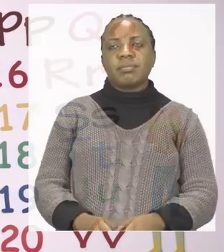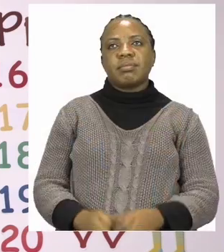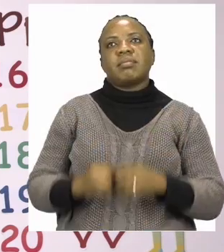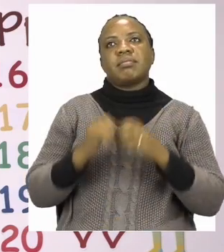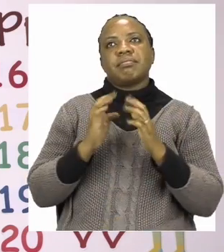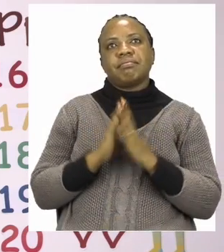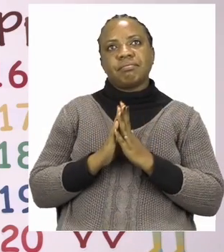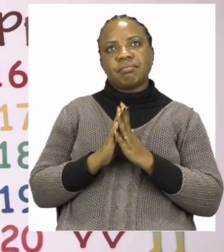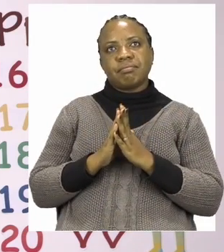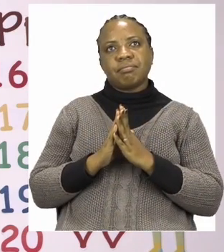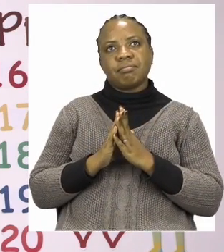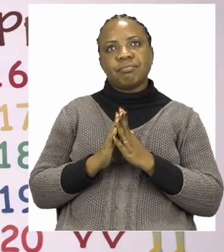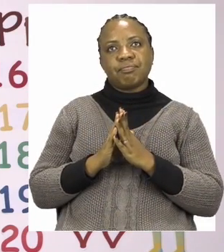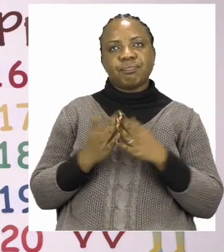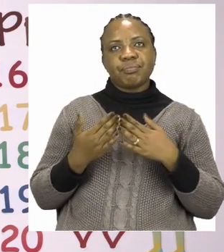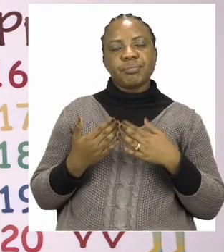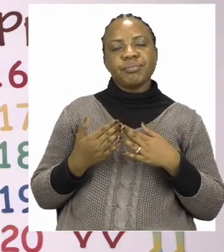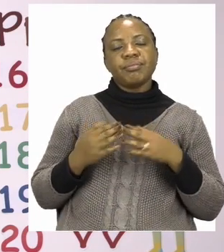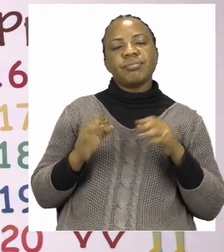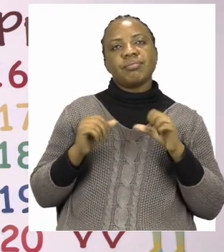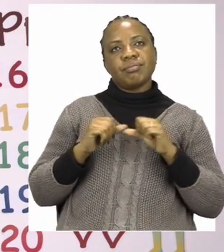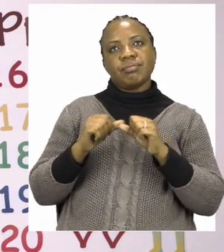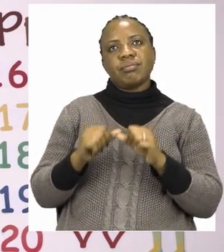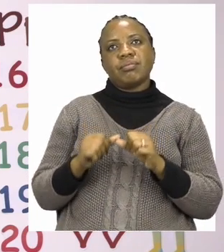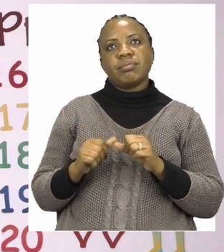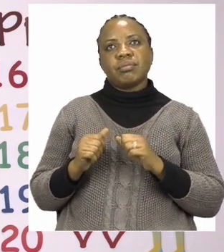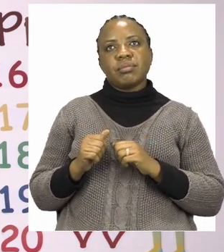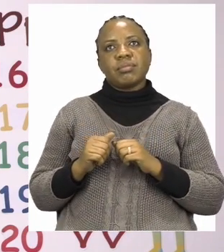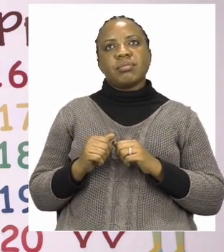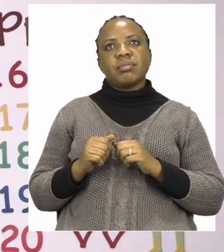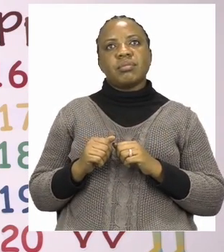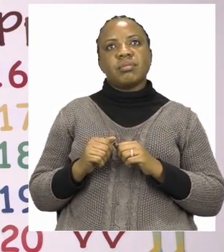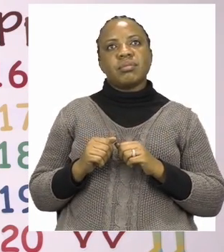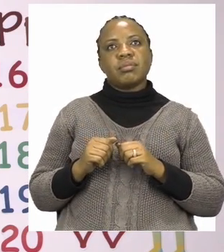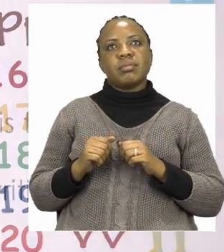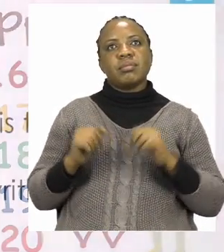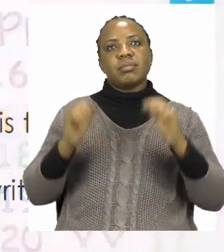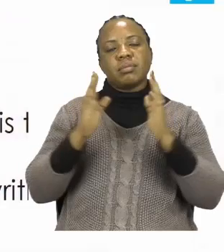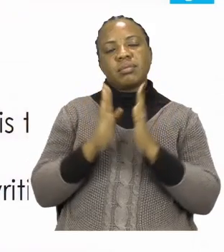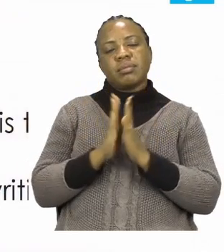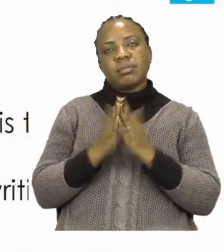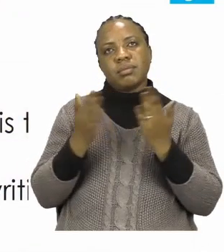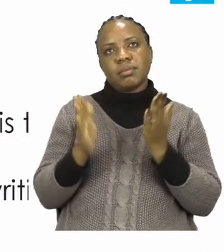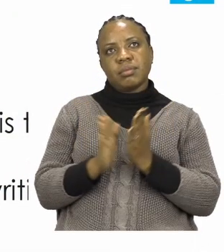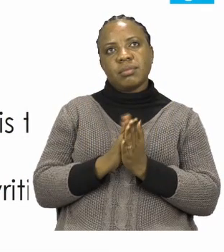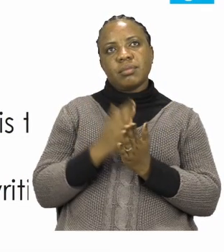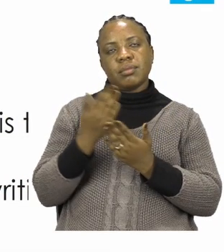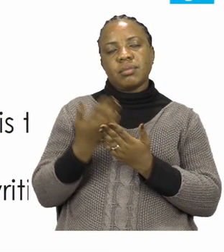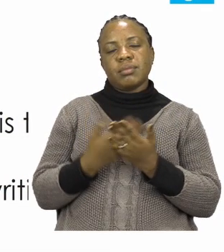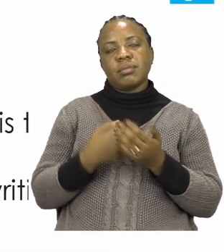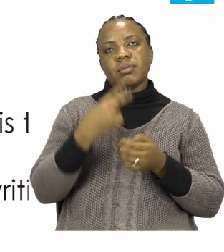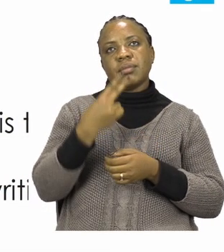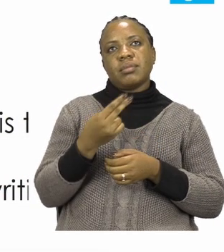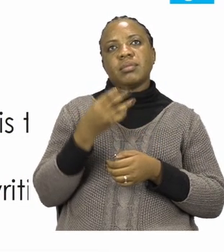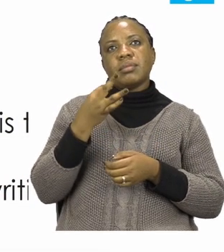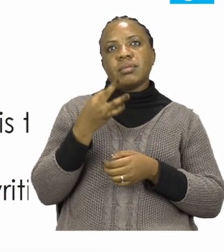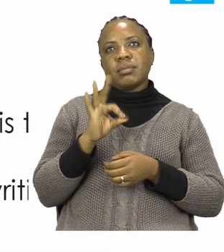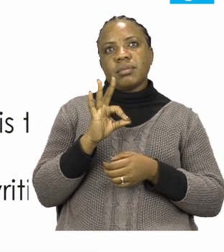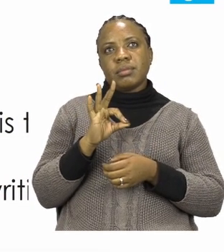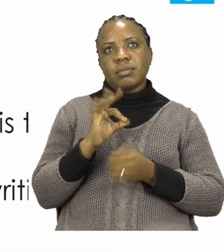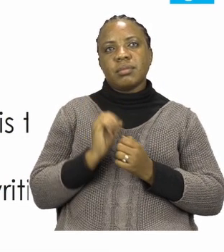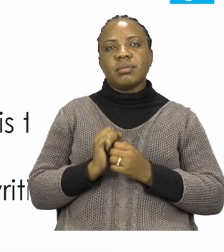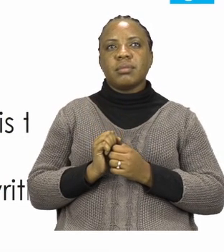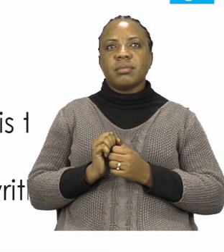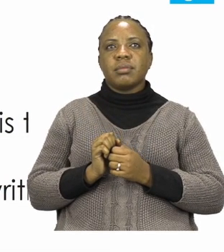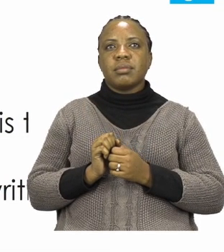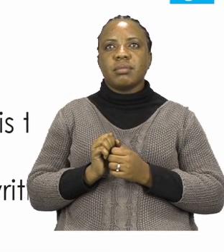For our lesson today, boys and girls, we are going to start on page 29. On page 29, we are going